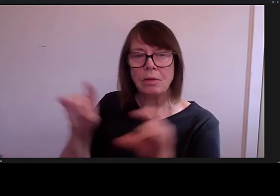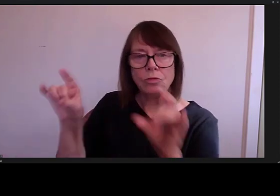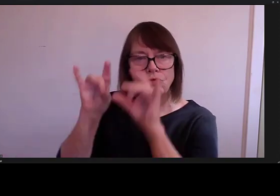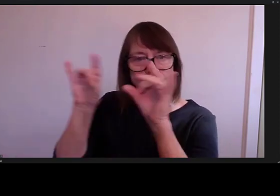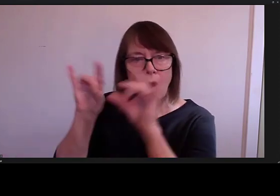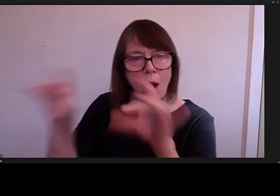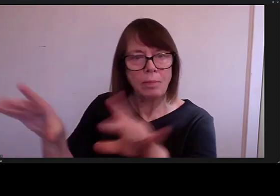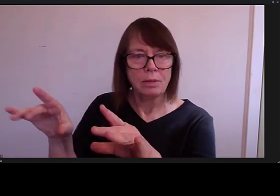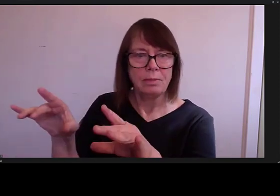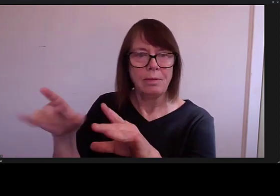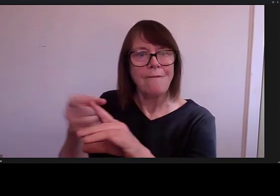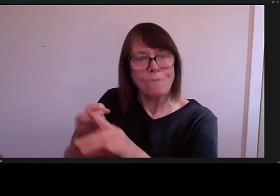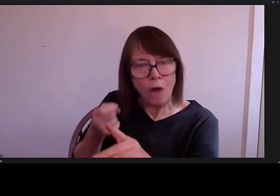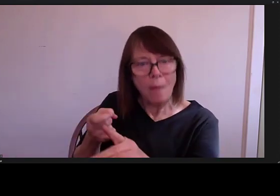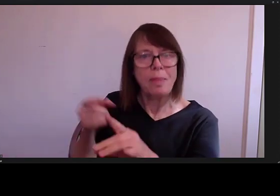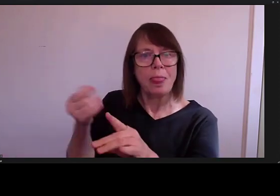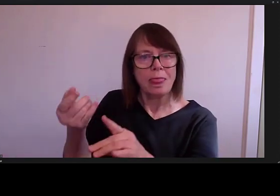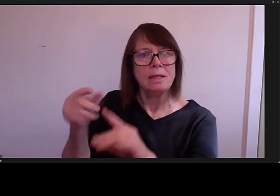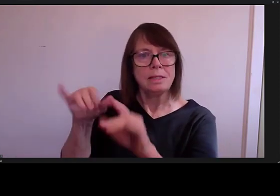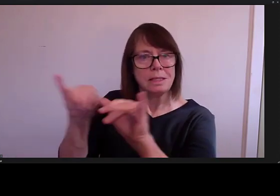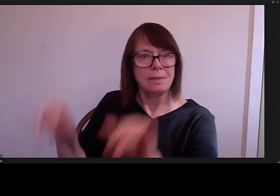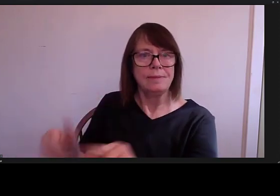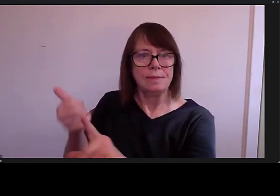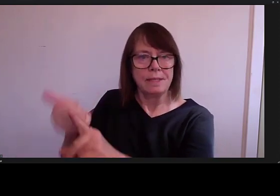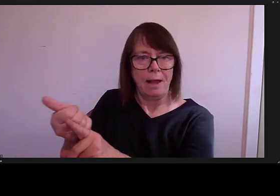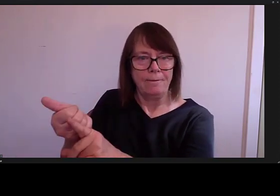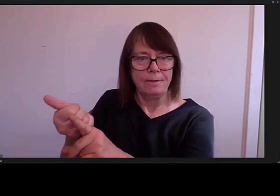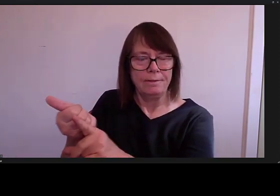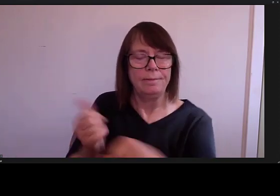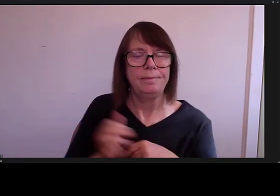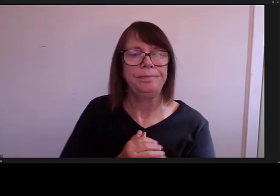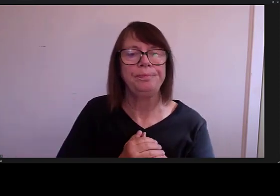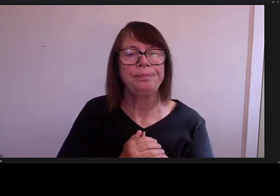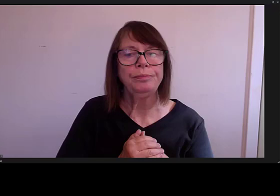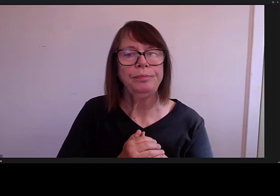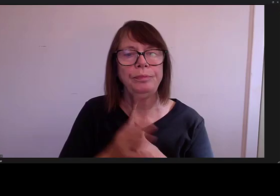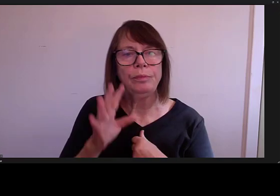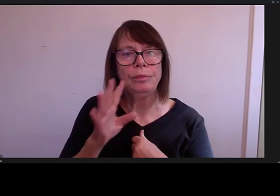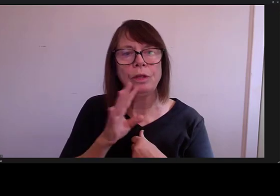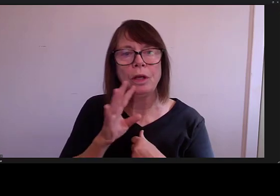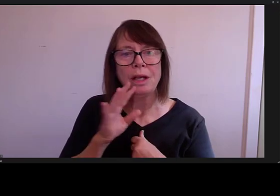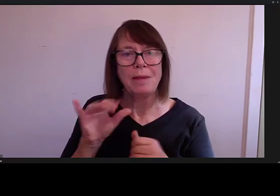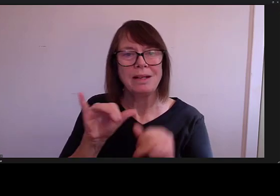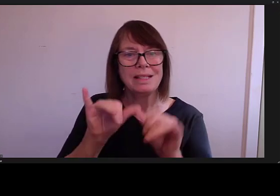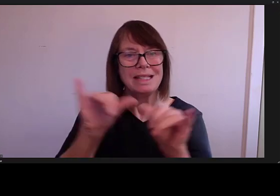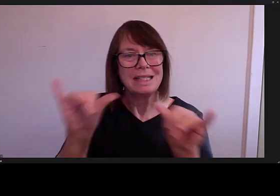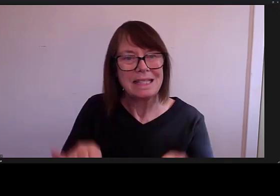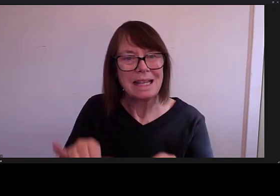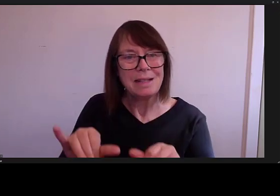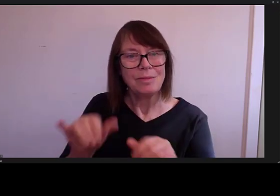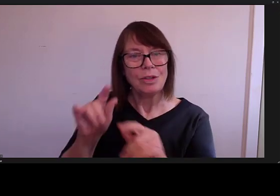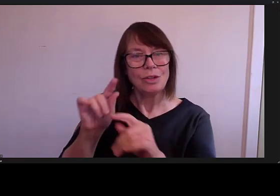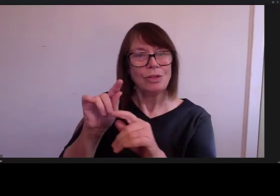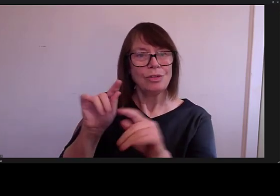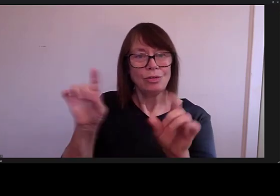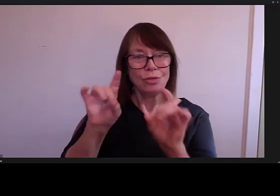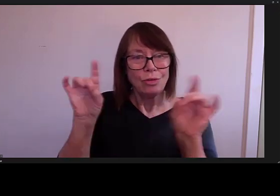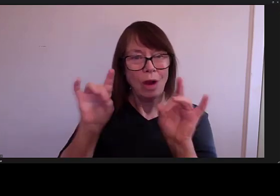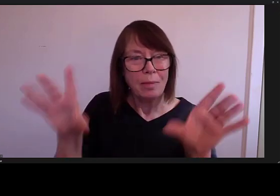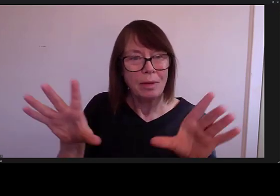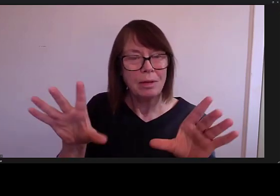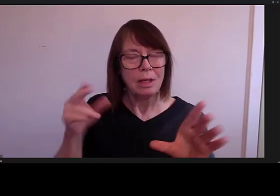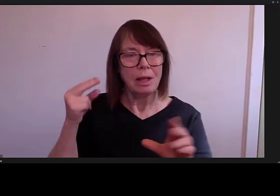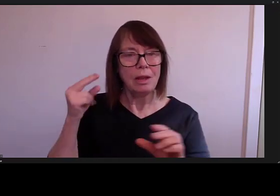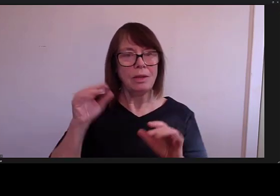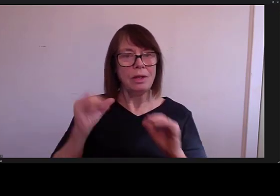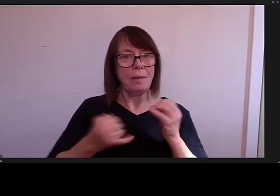by these systems. So when we talk about systemic trauma, it refers to the emotional and psychological